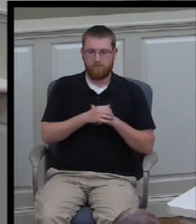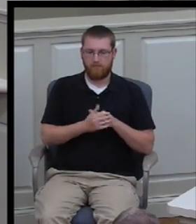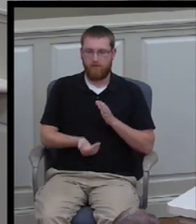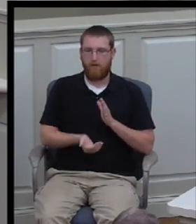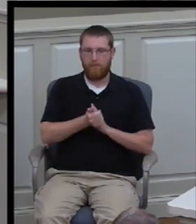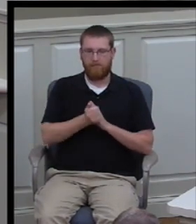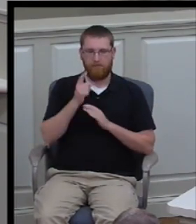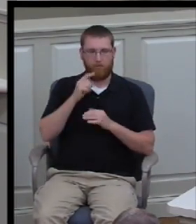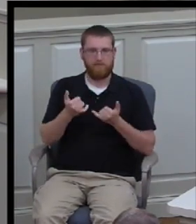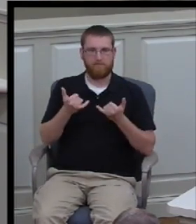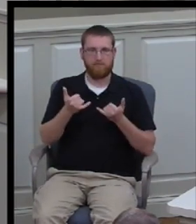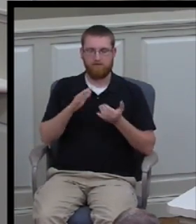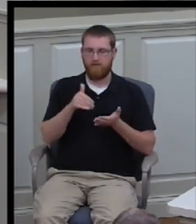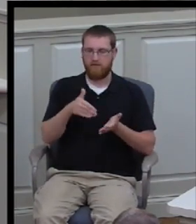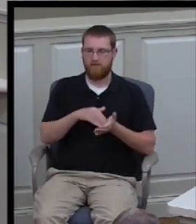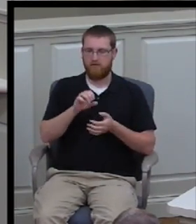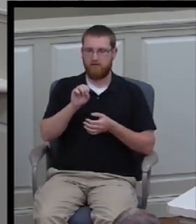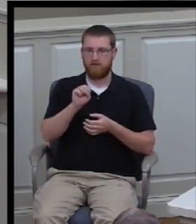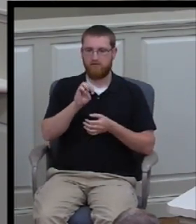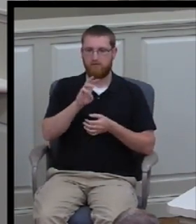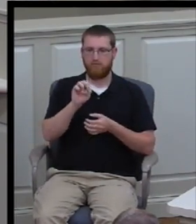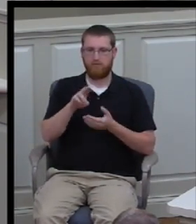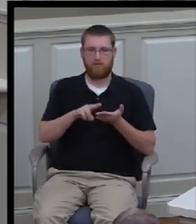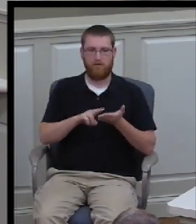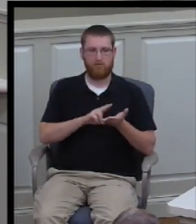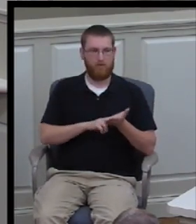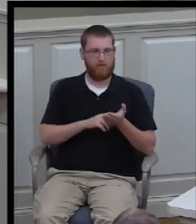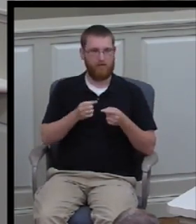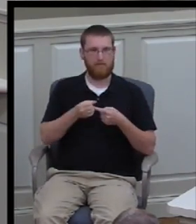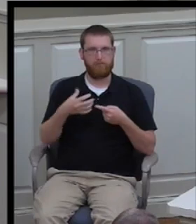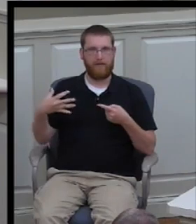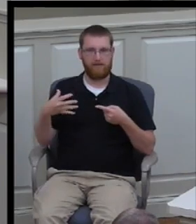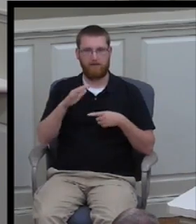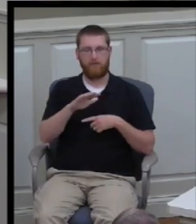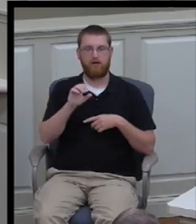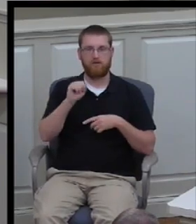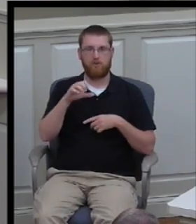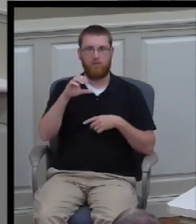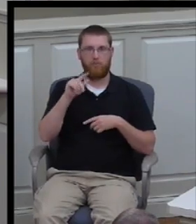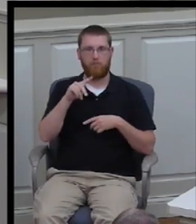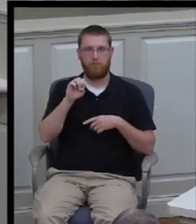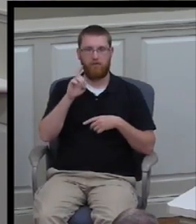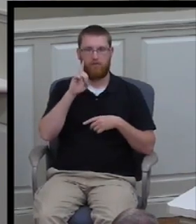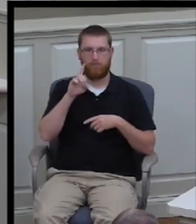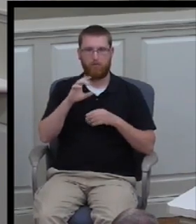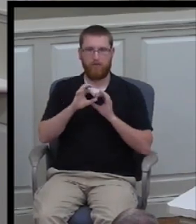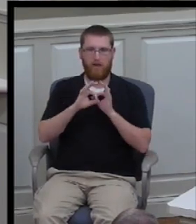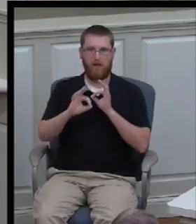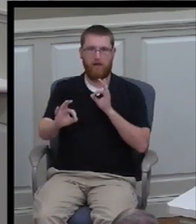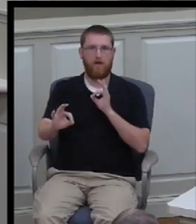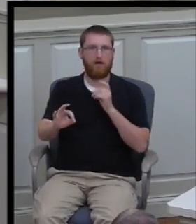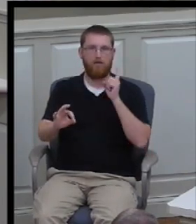to the existing sanitary sewer contract with HDR, which expands the scope to include investigation of the trunk line that serves the